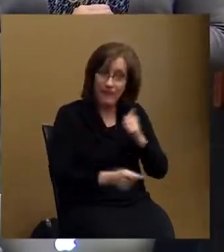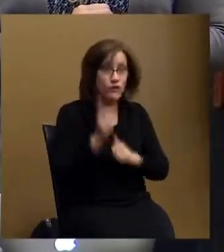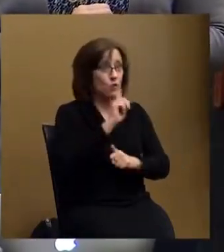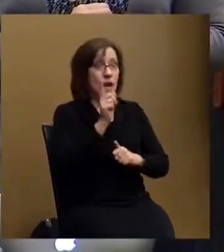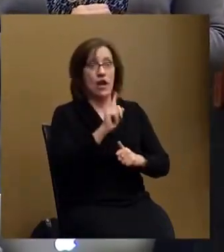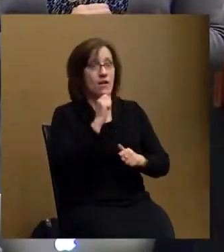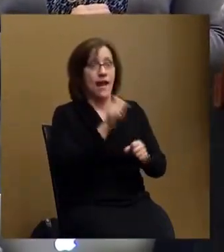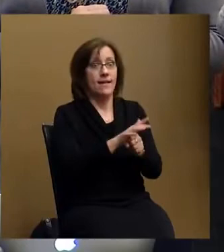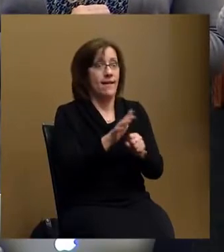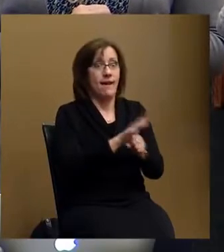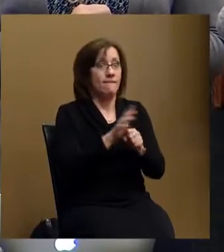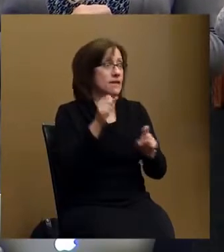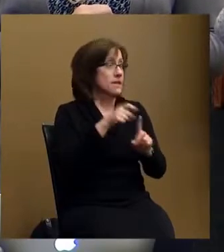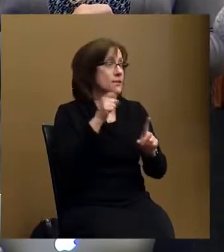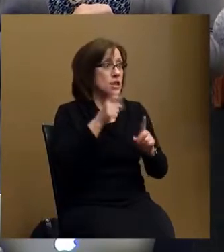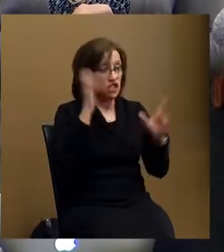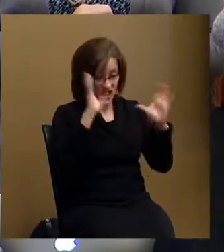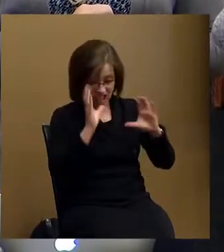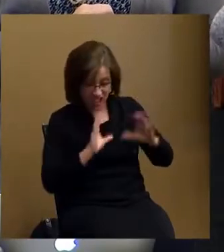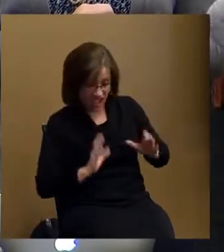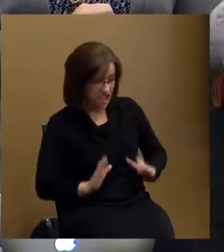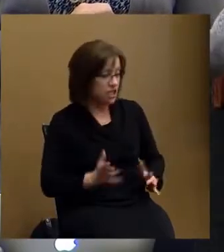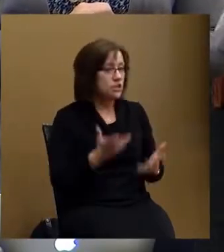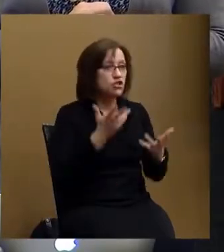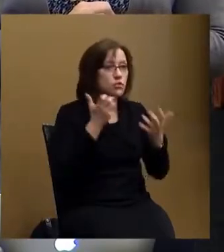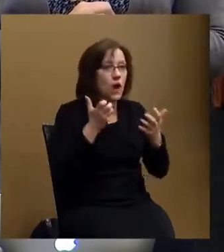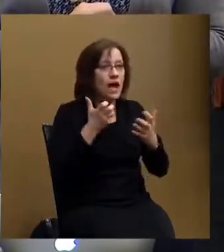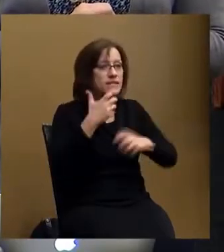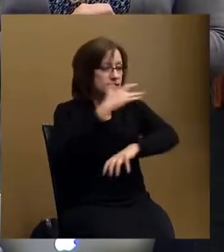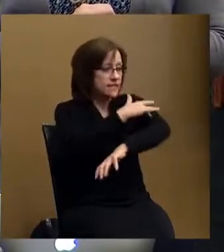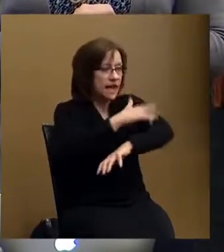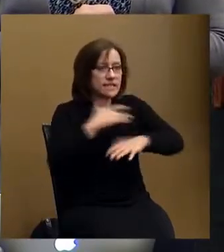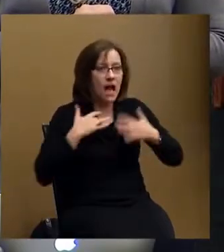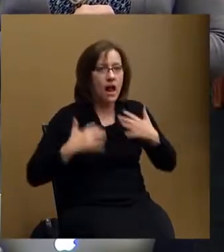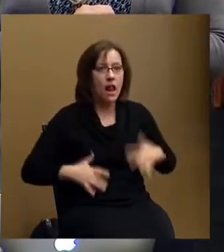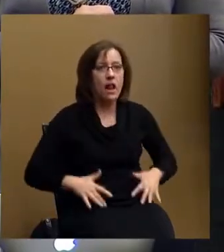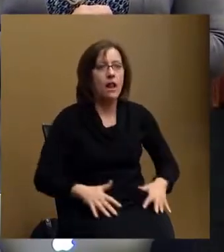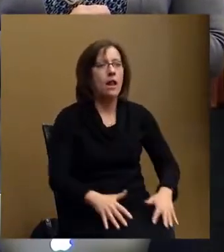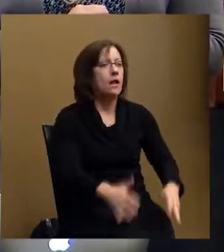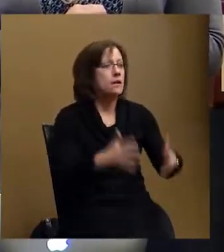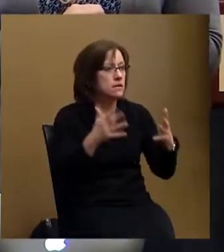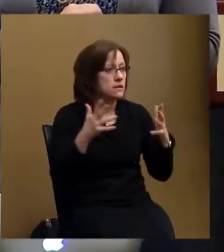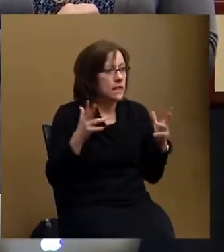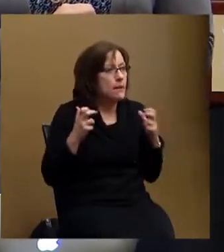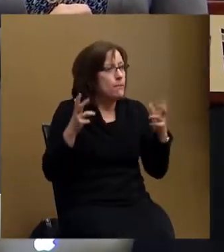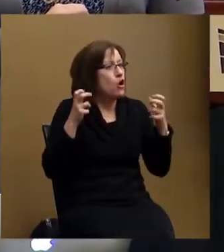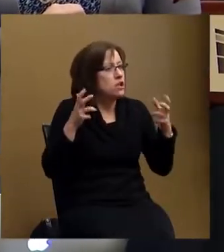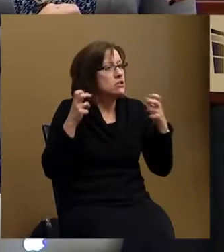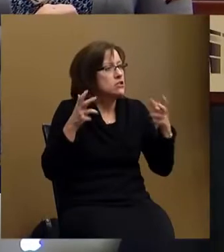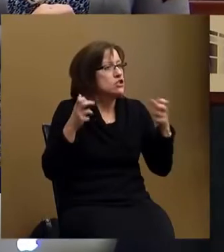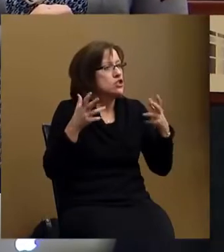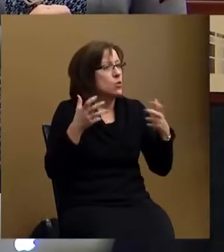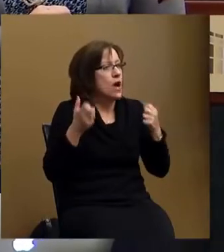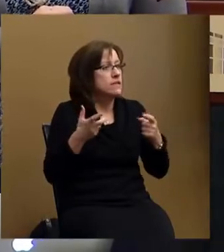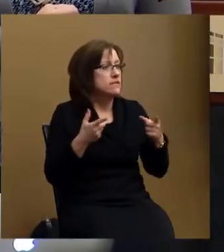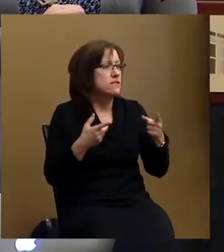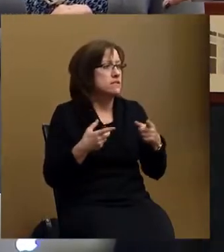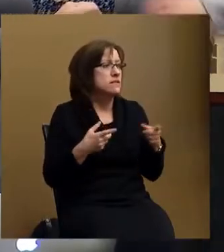And so she is seeking tactile input. So if you guys could be creative, and those